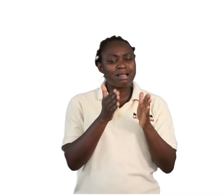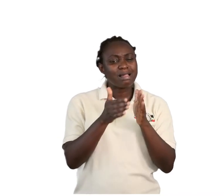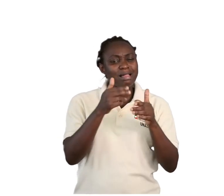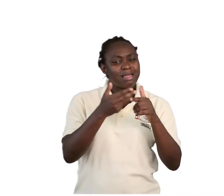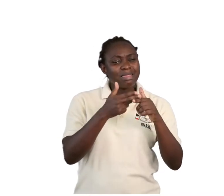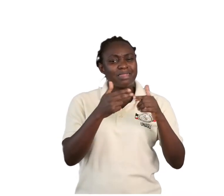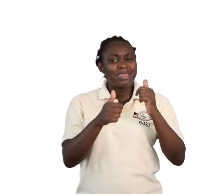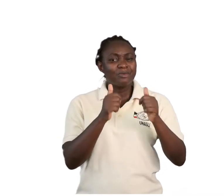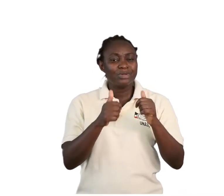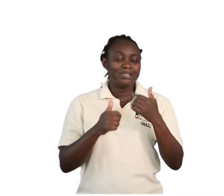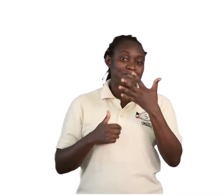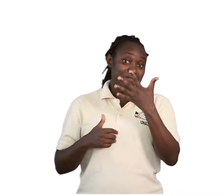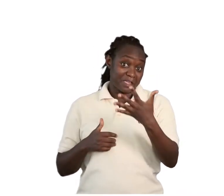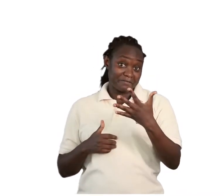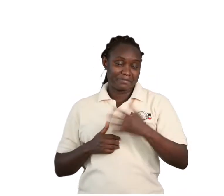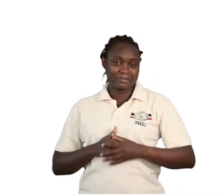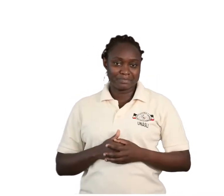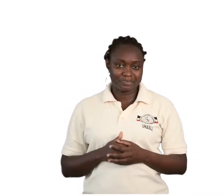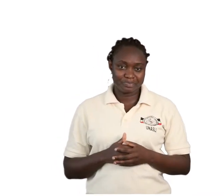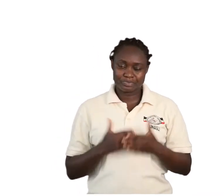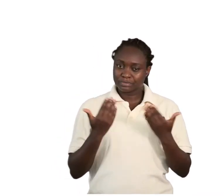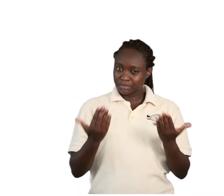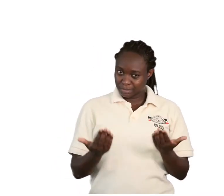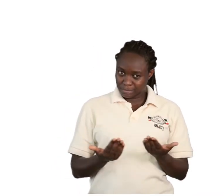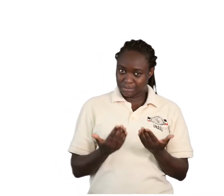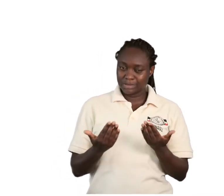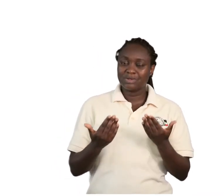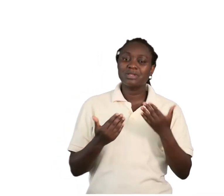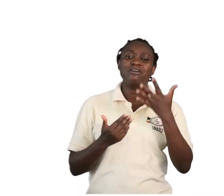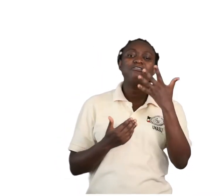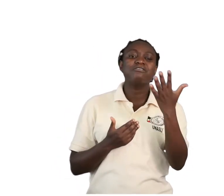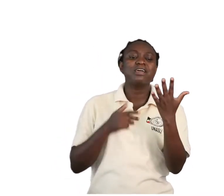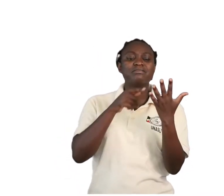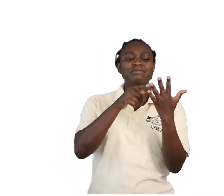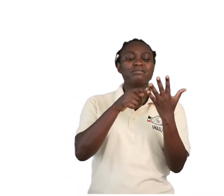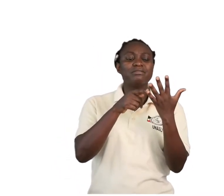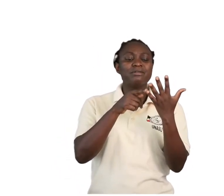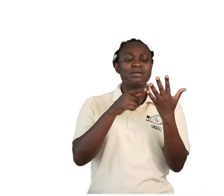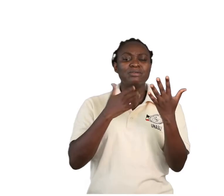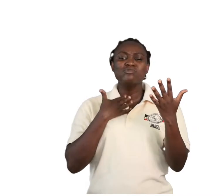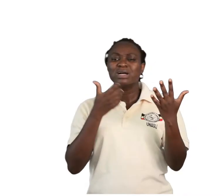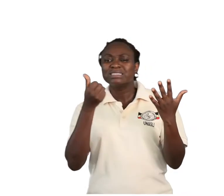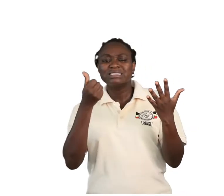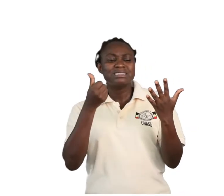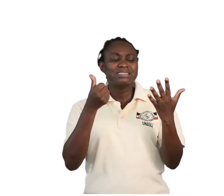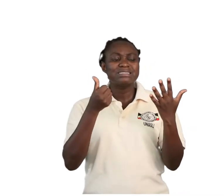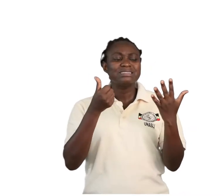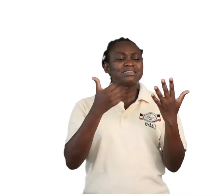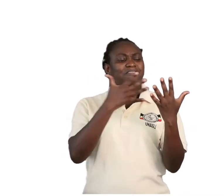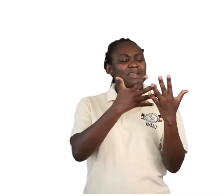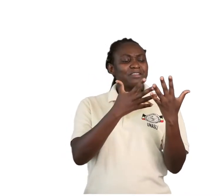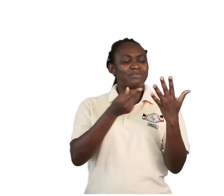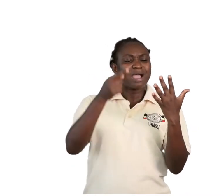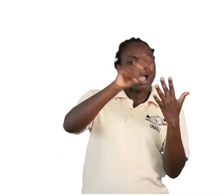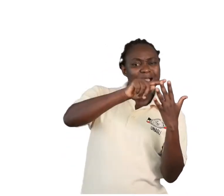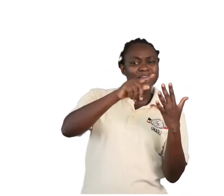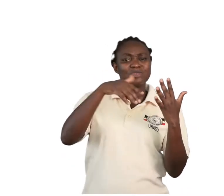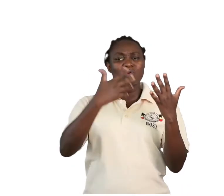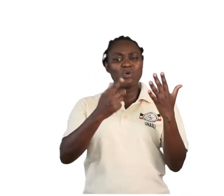Yes, it's 5. So the question is, what happens to 5 to give you a 6?